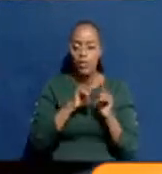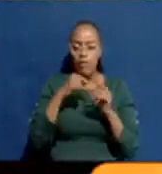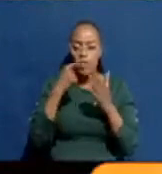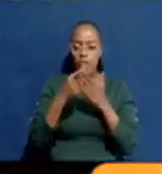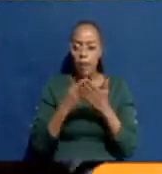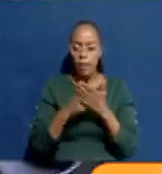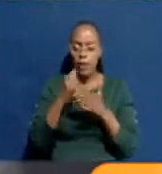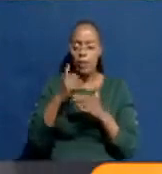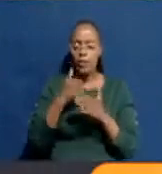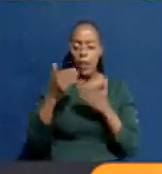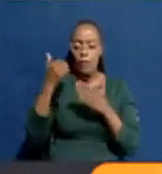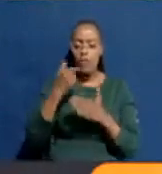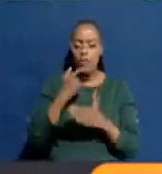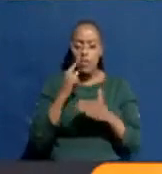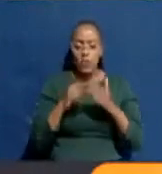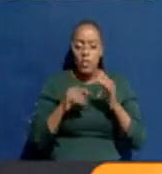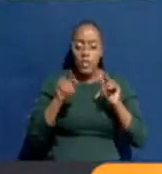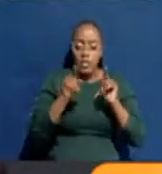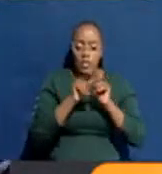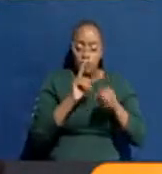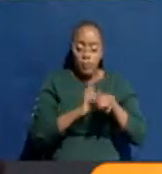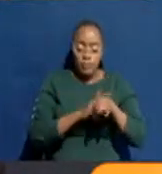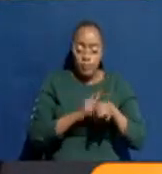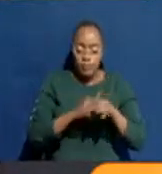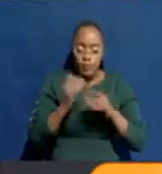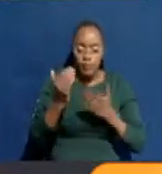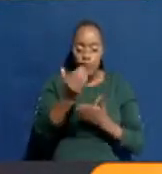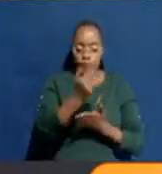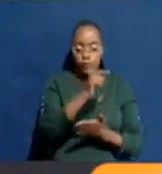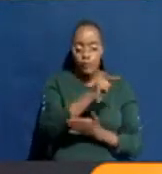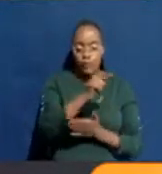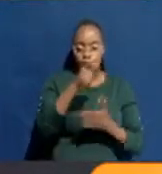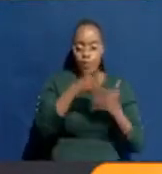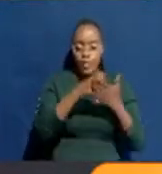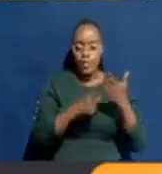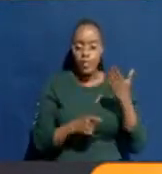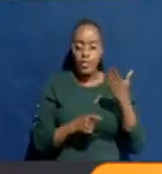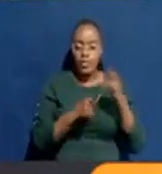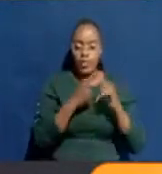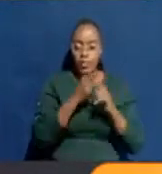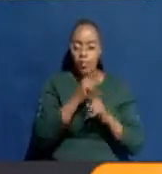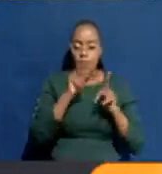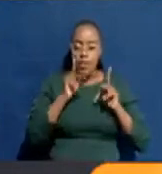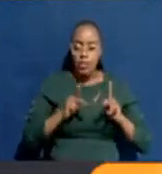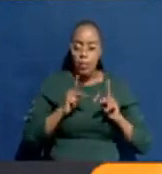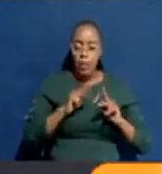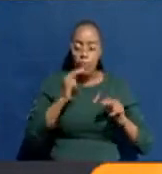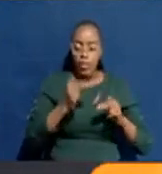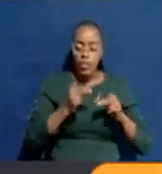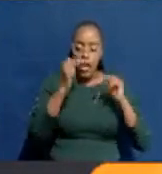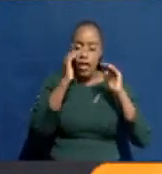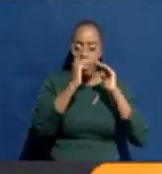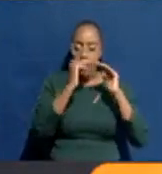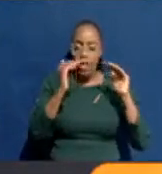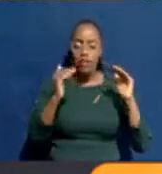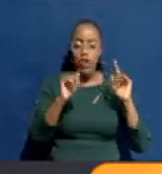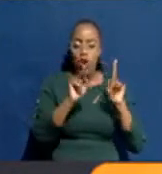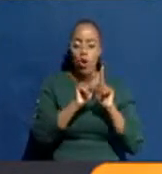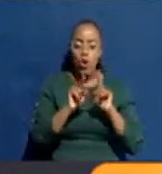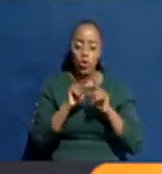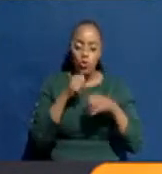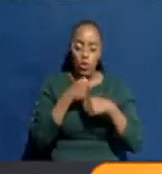that I already had, that even as much as we are collecting these taxes, from those people at the higher band, we are also